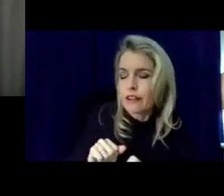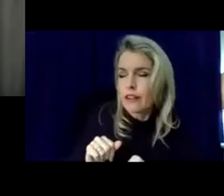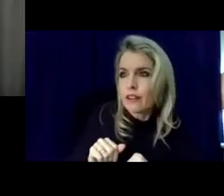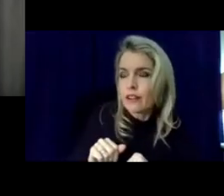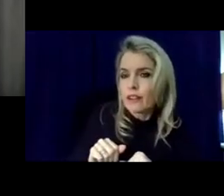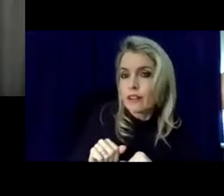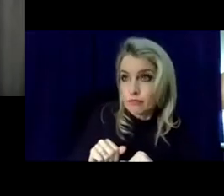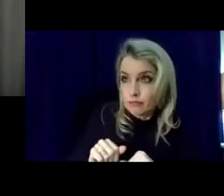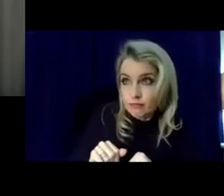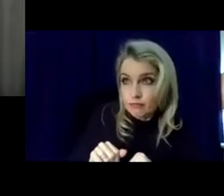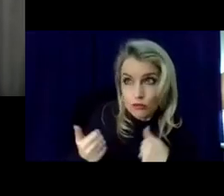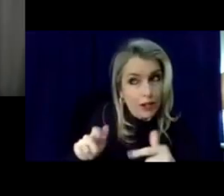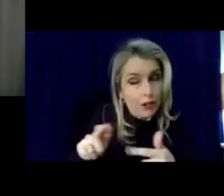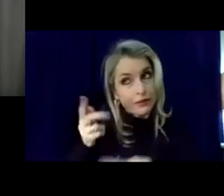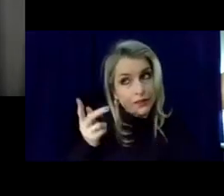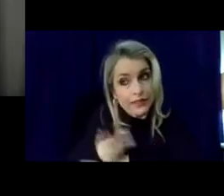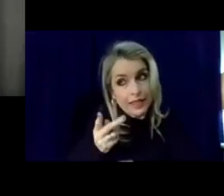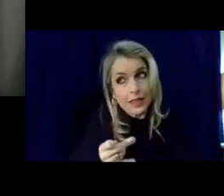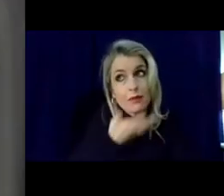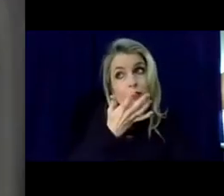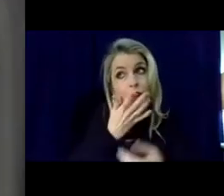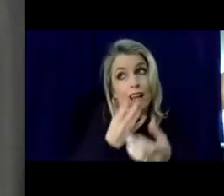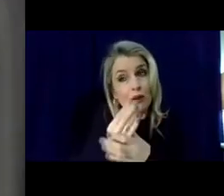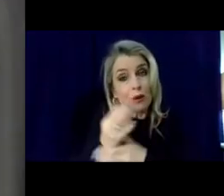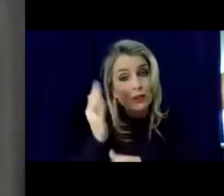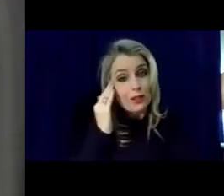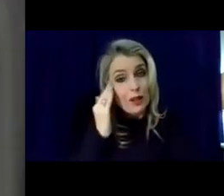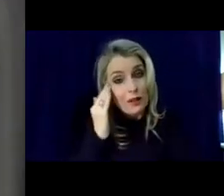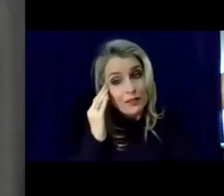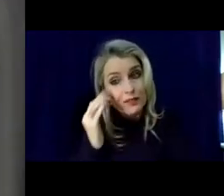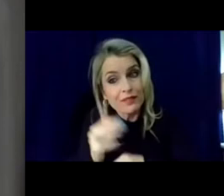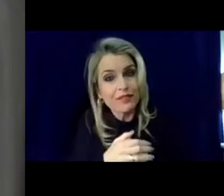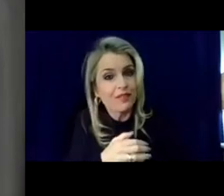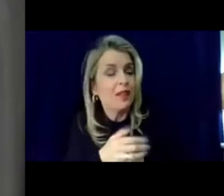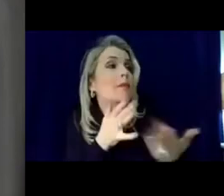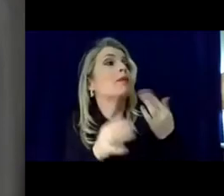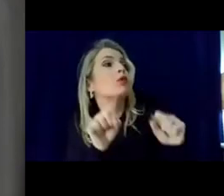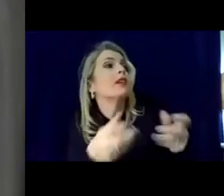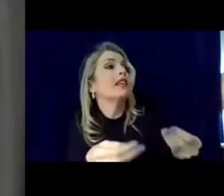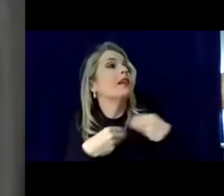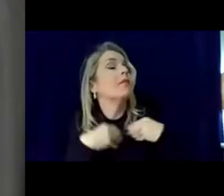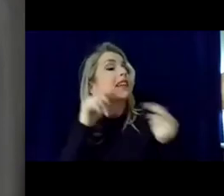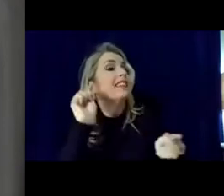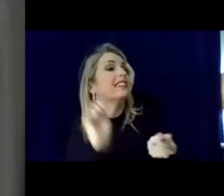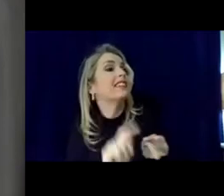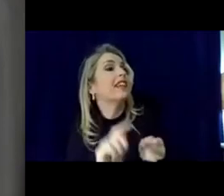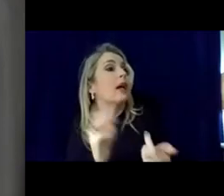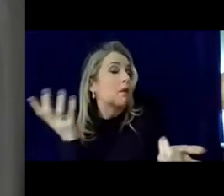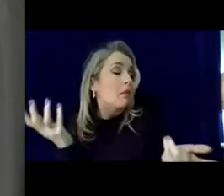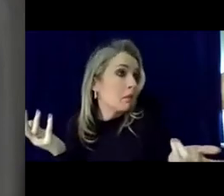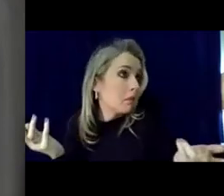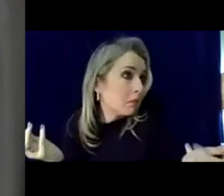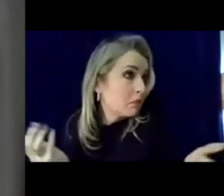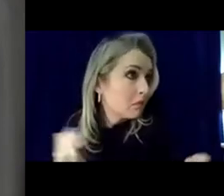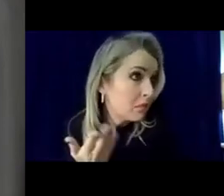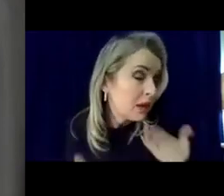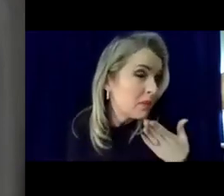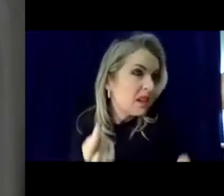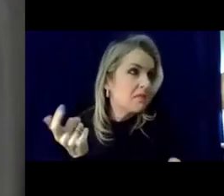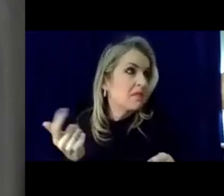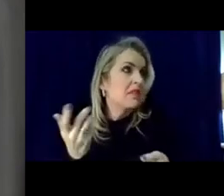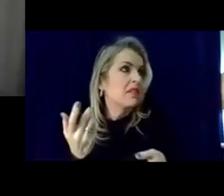Just trying to keep the grass growing, you know? Maybe you could give me a discount then. Knock a couple bucks off the